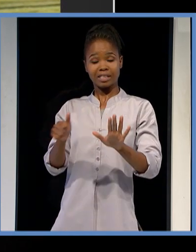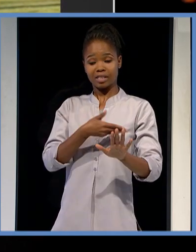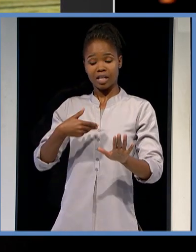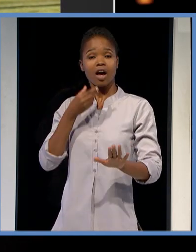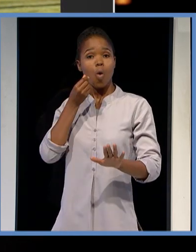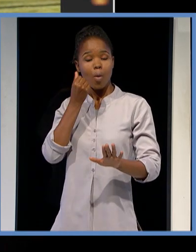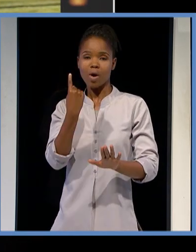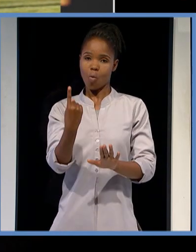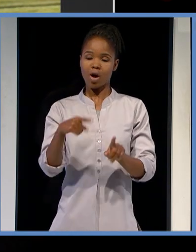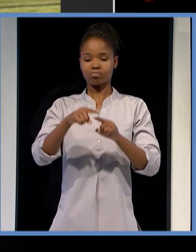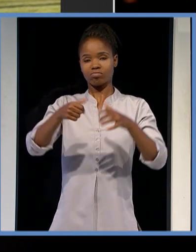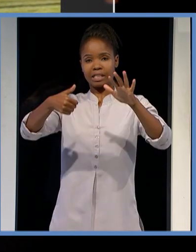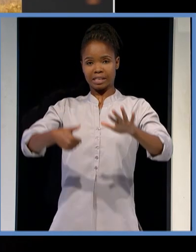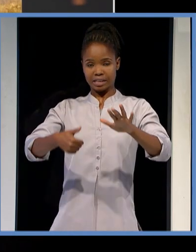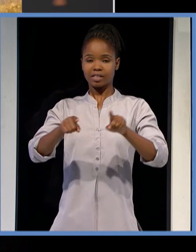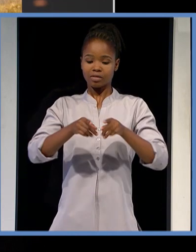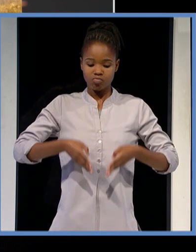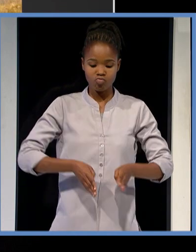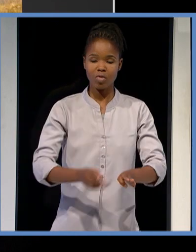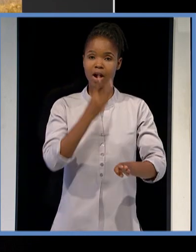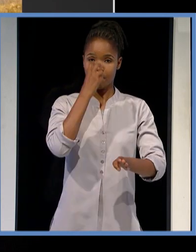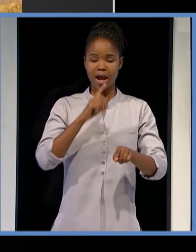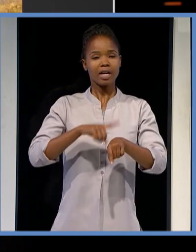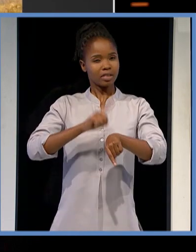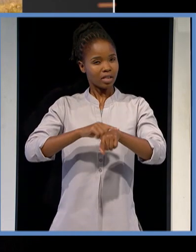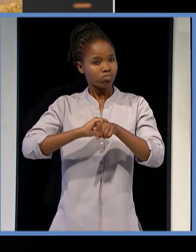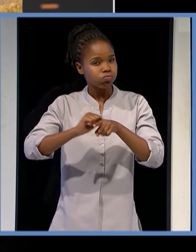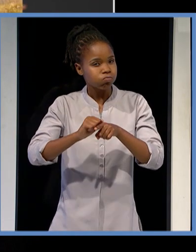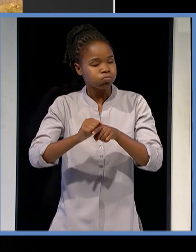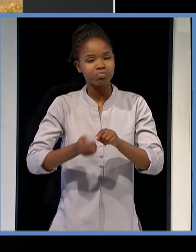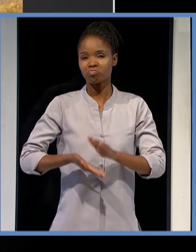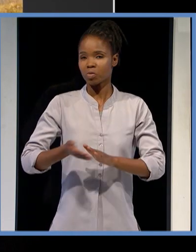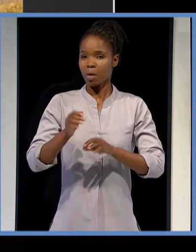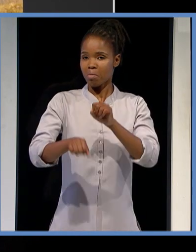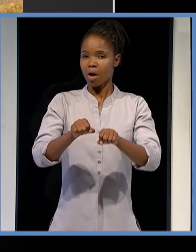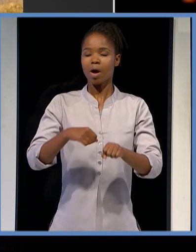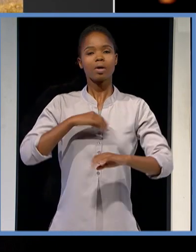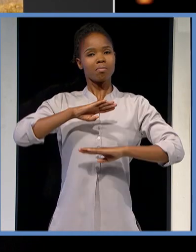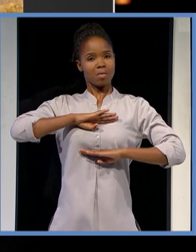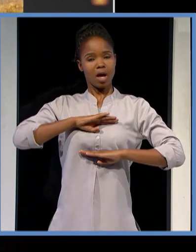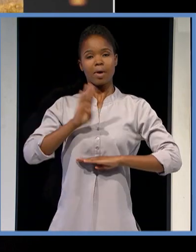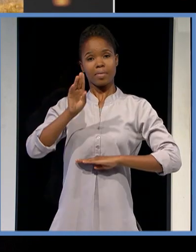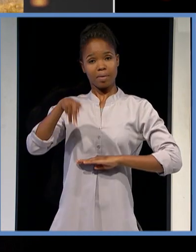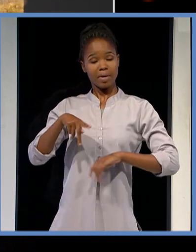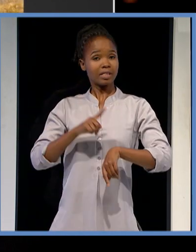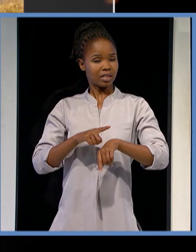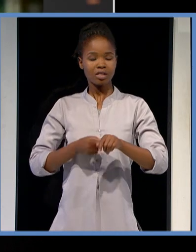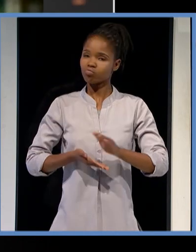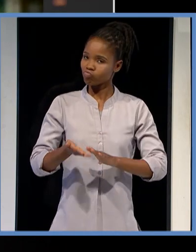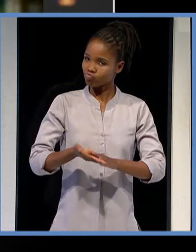Tony Mould, ended 6th in both the road race and the time trial, but was happy with an average speed PB in the time